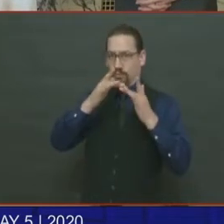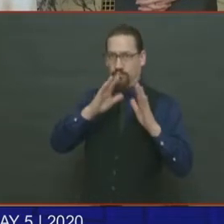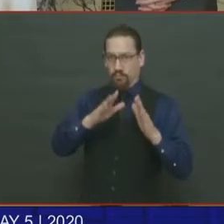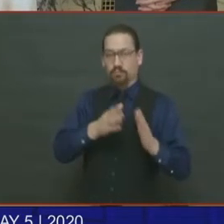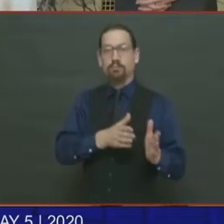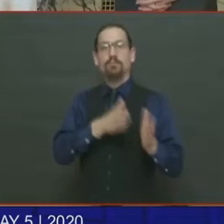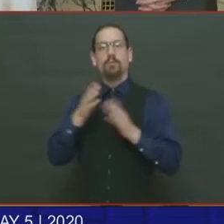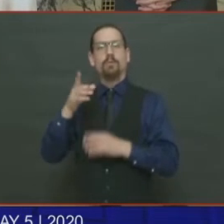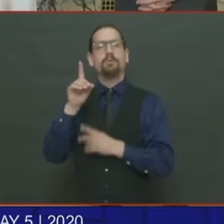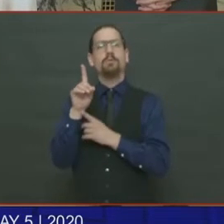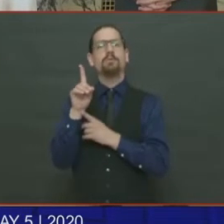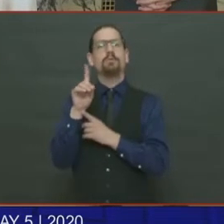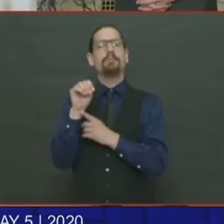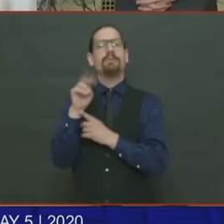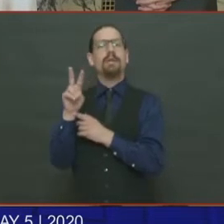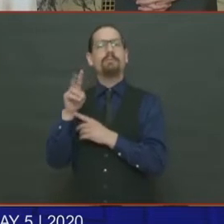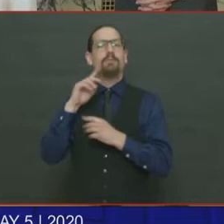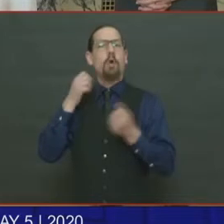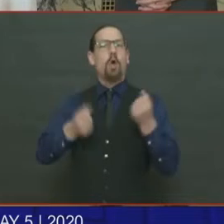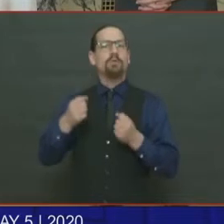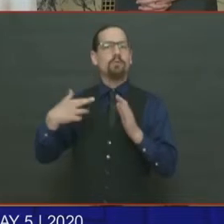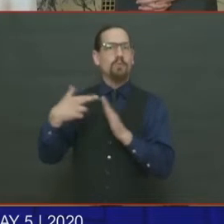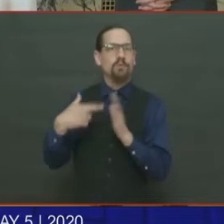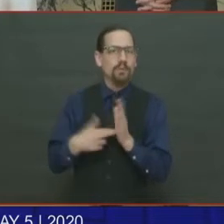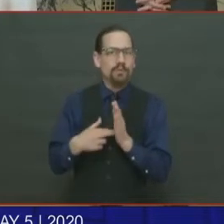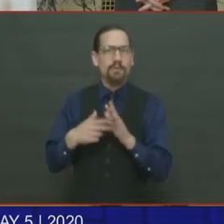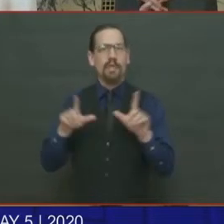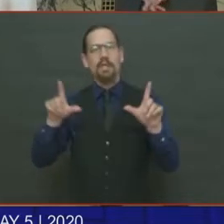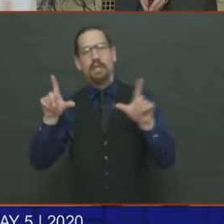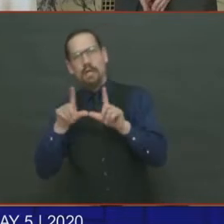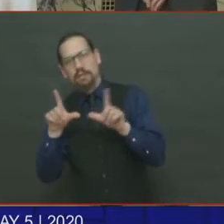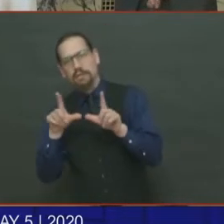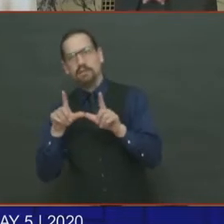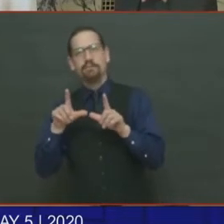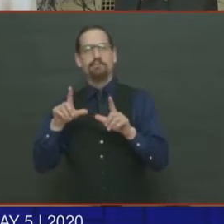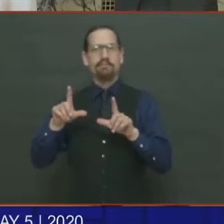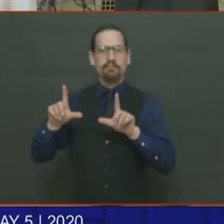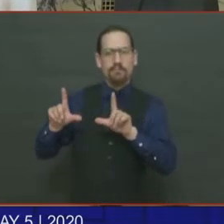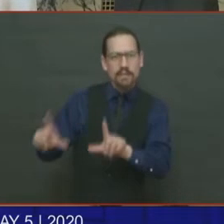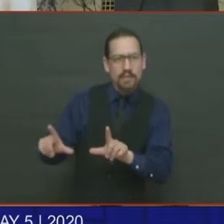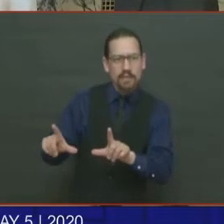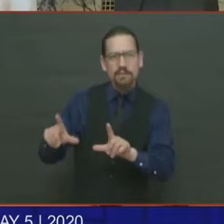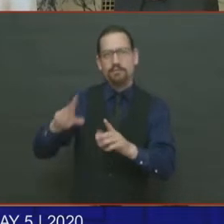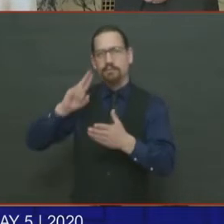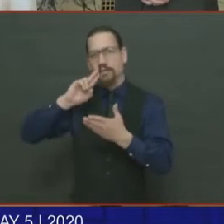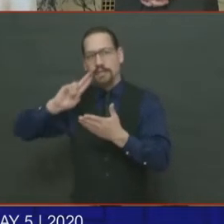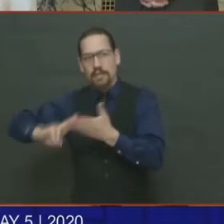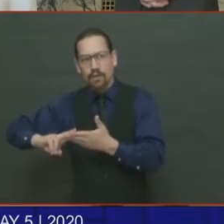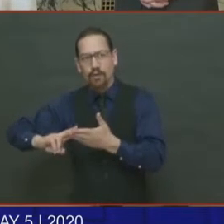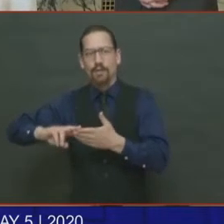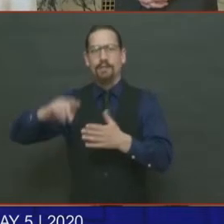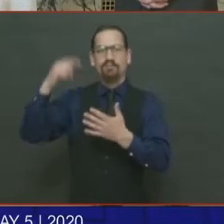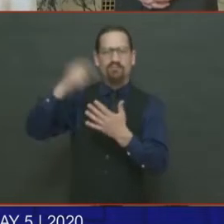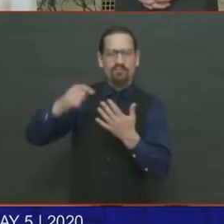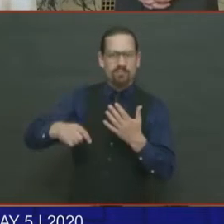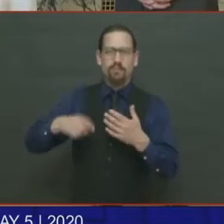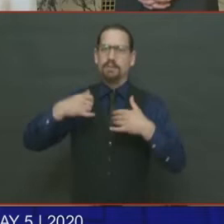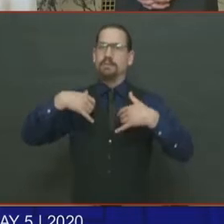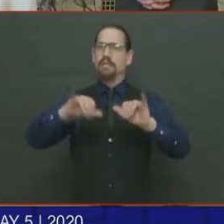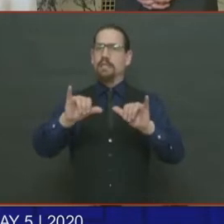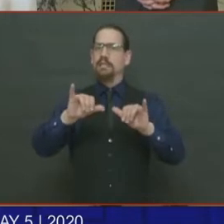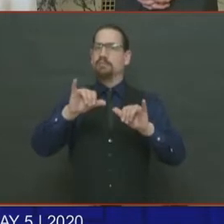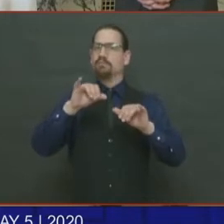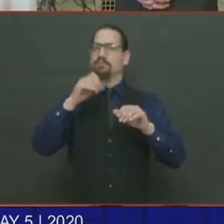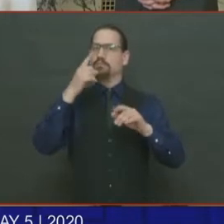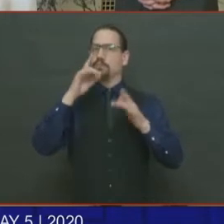appointment only in phase one. Currently, only the Cranston DMV site is open, and that's